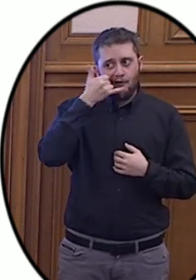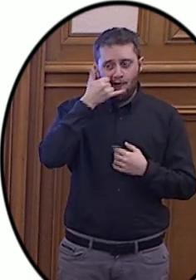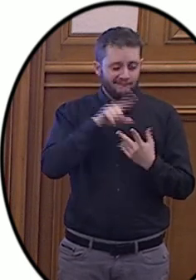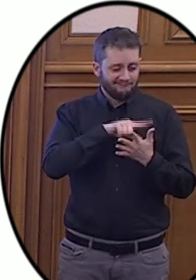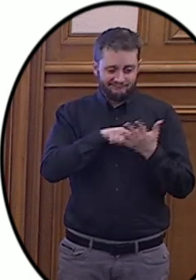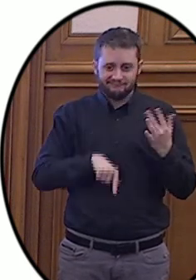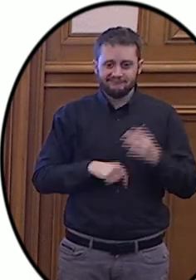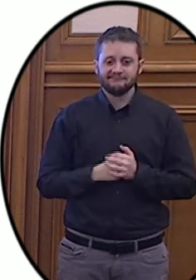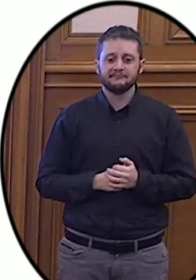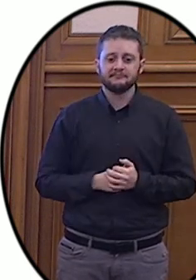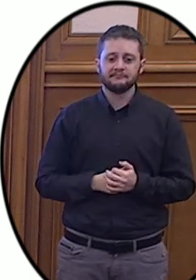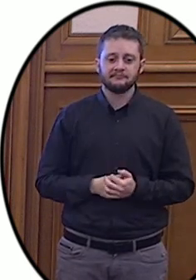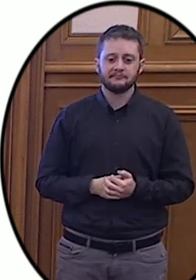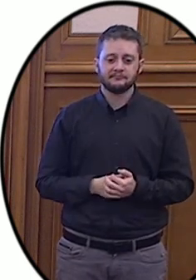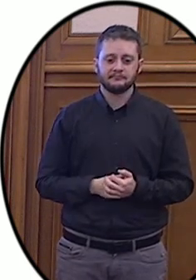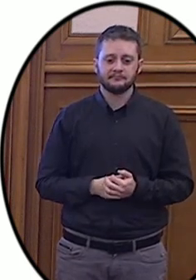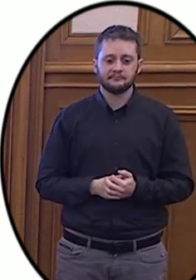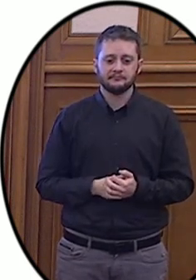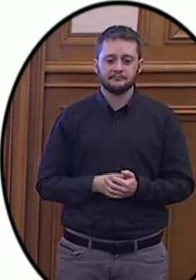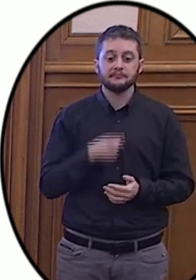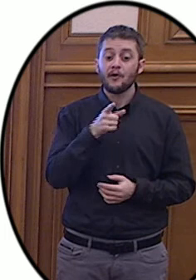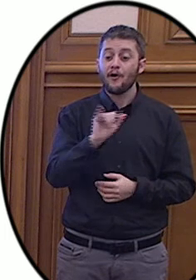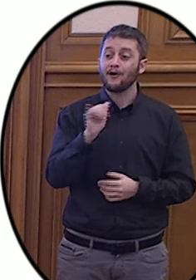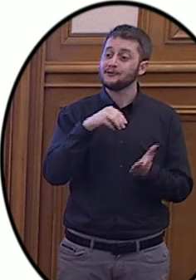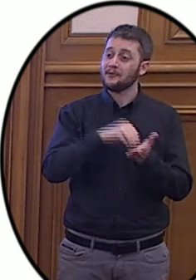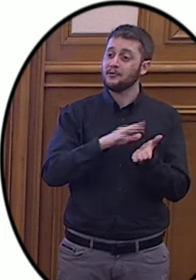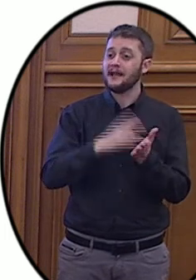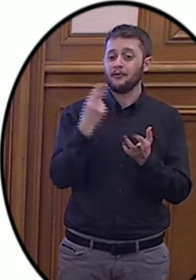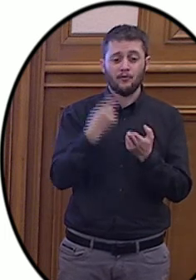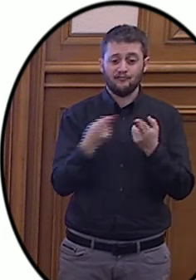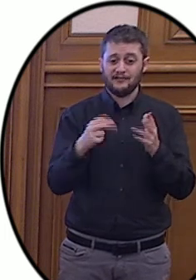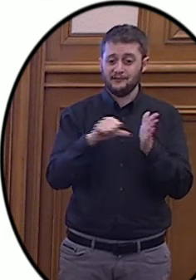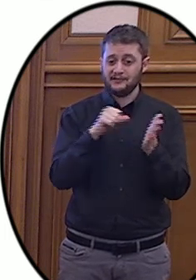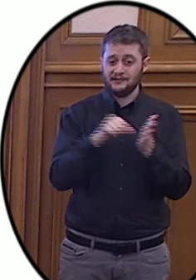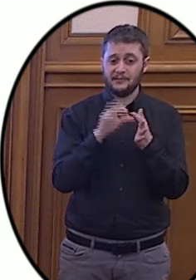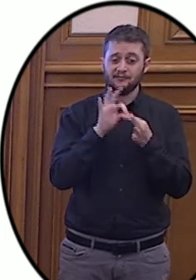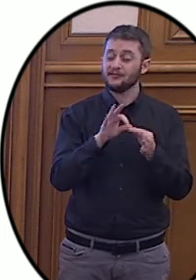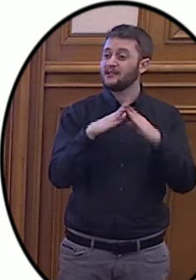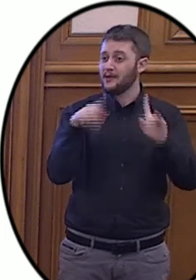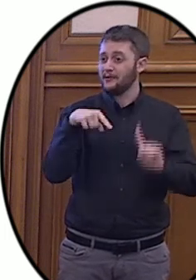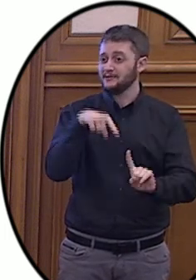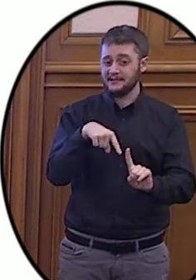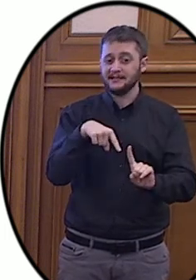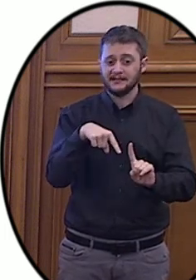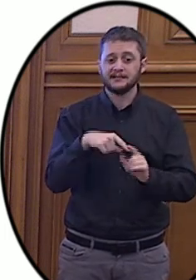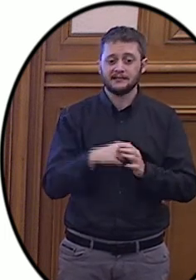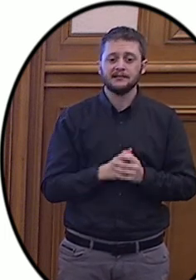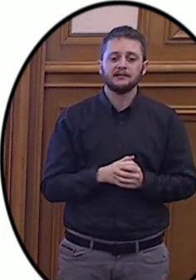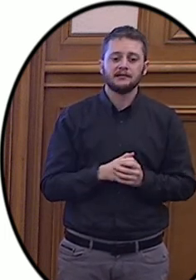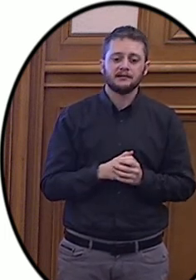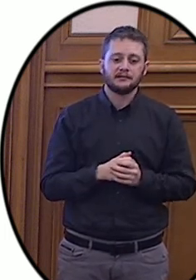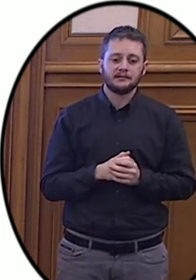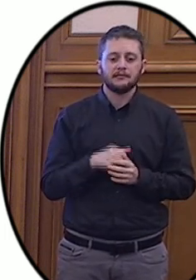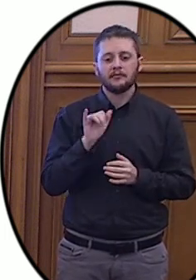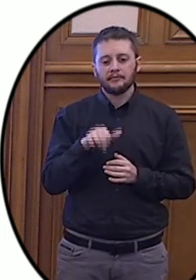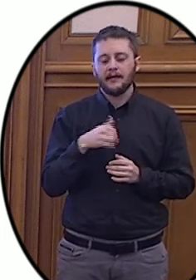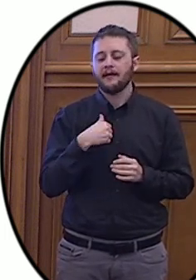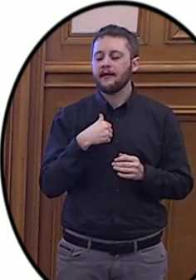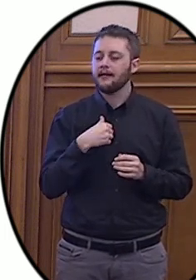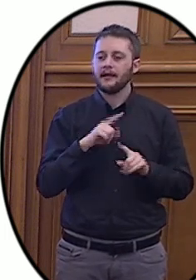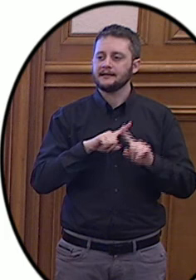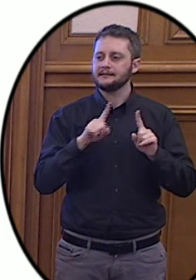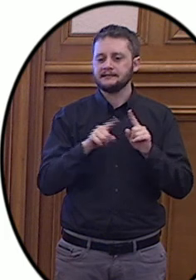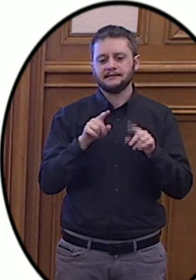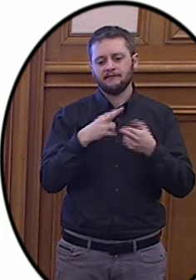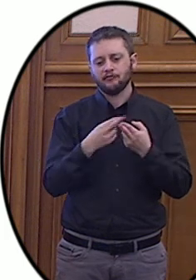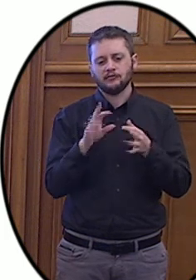here listed a resources page for housing-related resources that contains links to